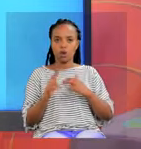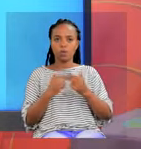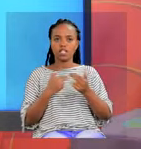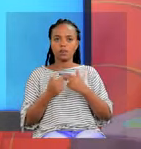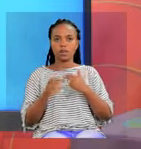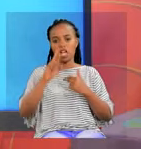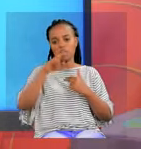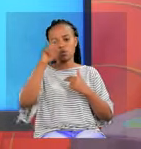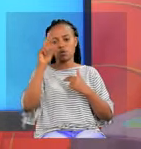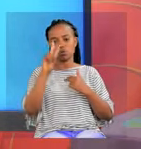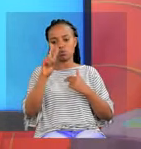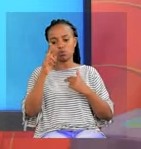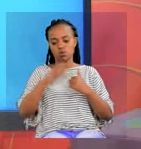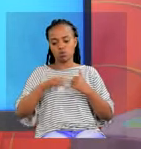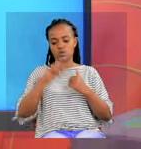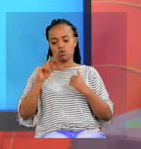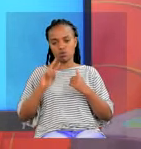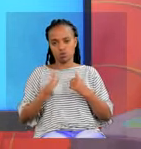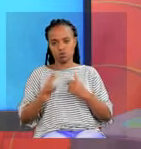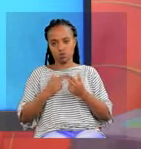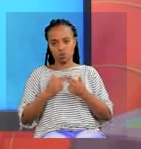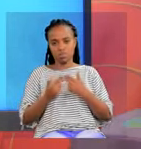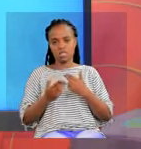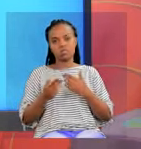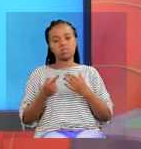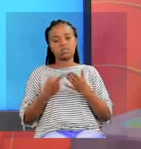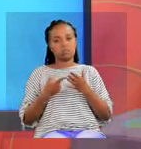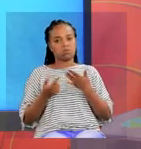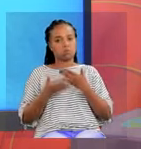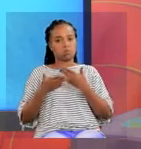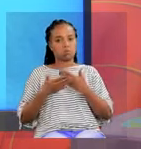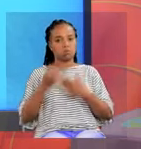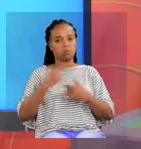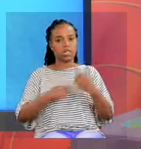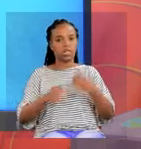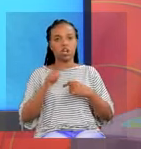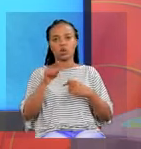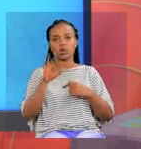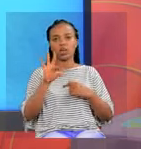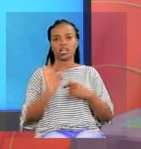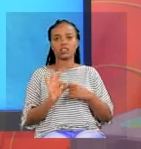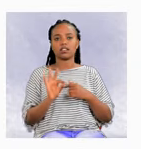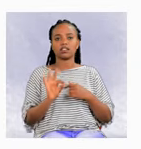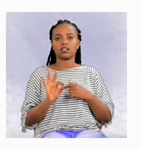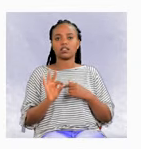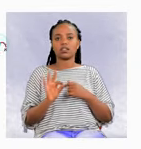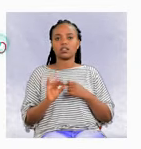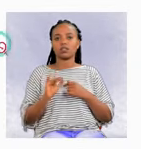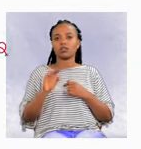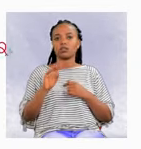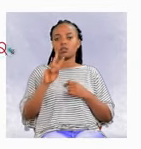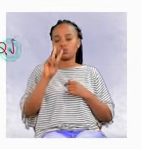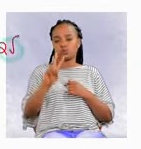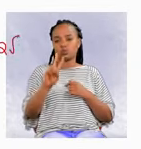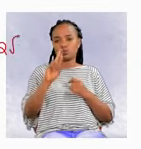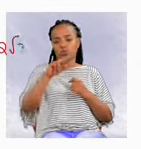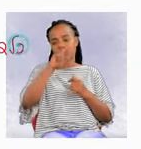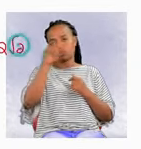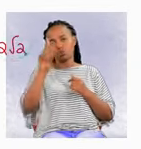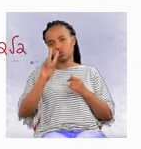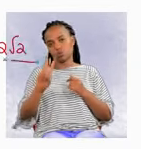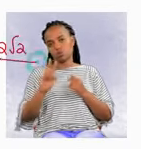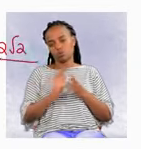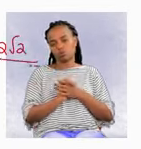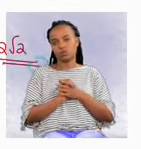by root 2, 4 root 2 over 2. Simplifying this, you get 4 over 2 is 2 root 2.